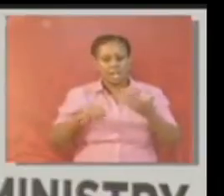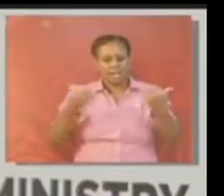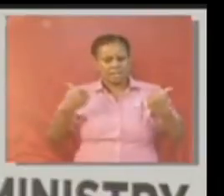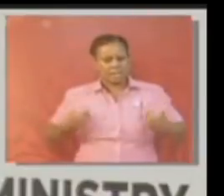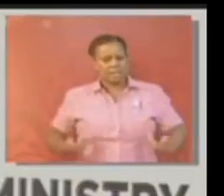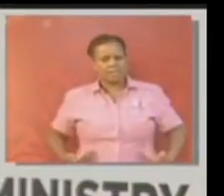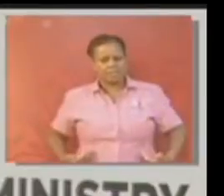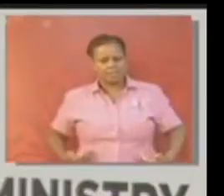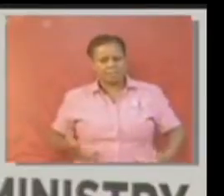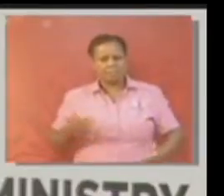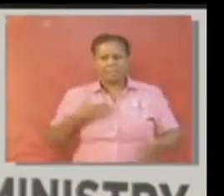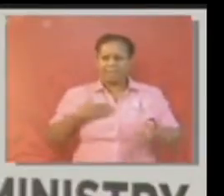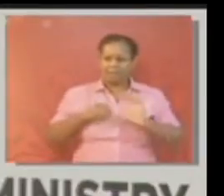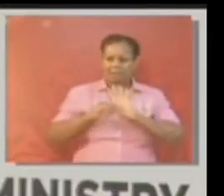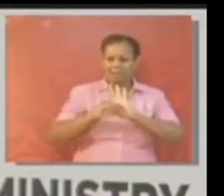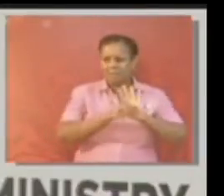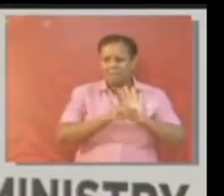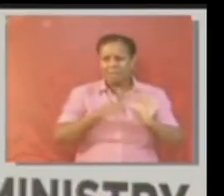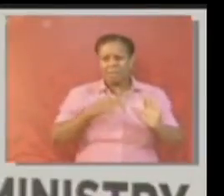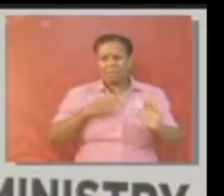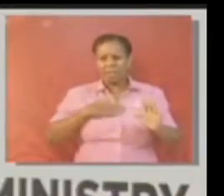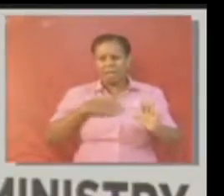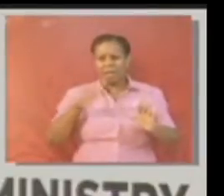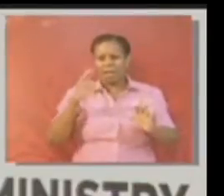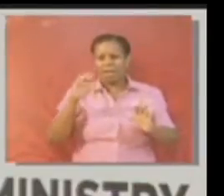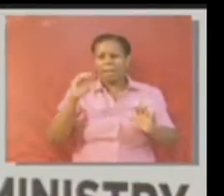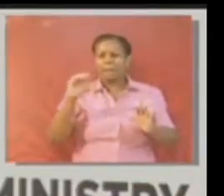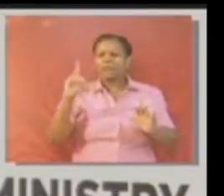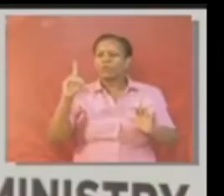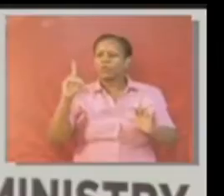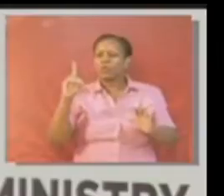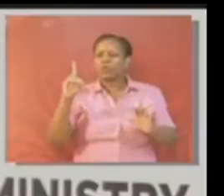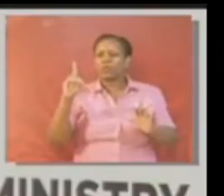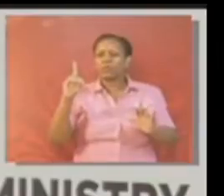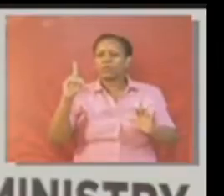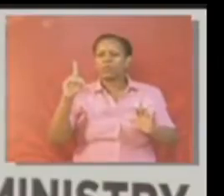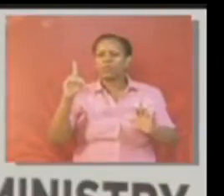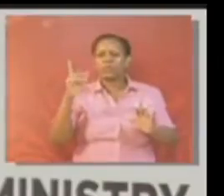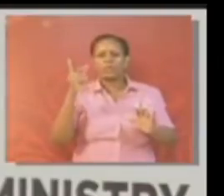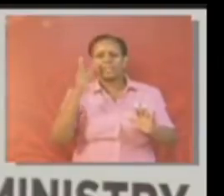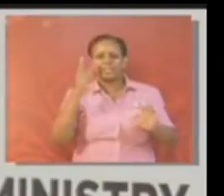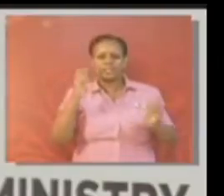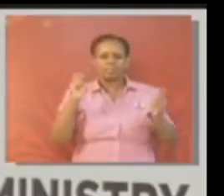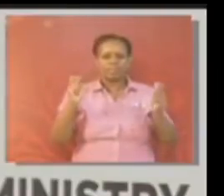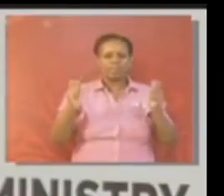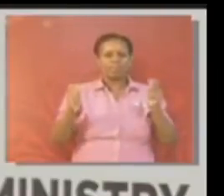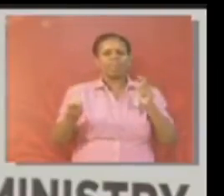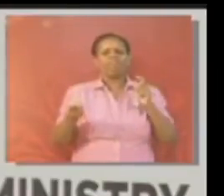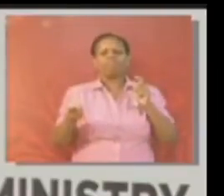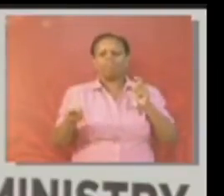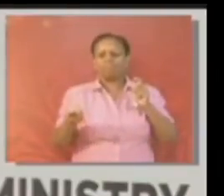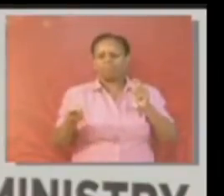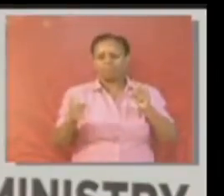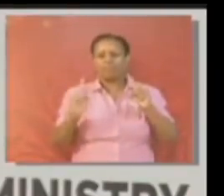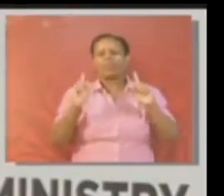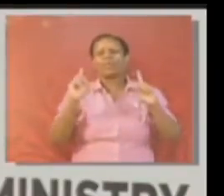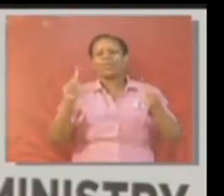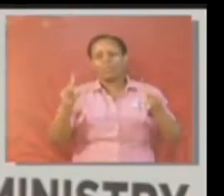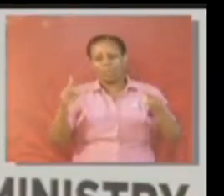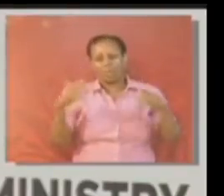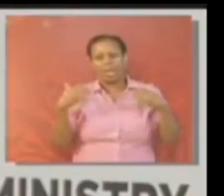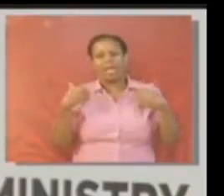knowing your mood in general circumstances, and of course, if you have significant deviation, to seek medical attention as quickly as you